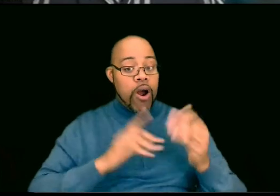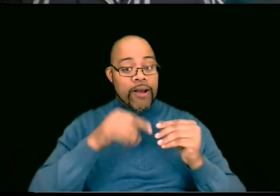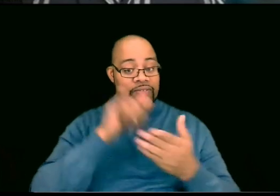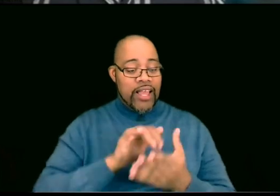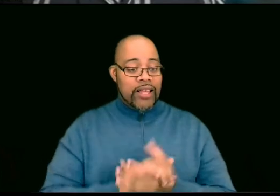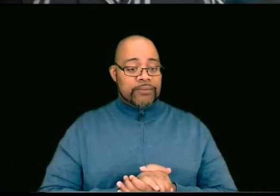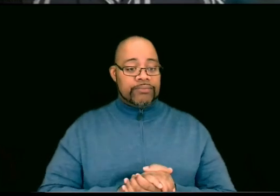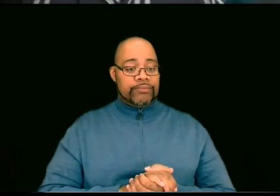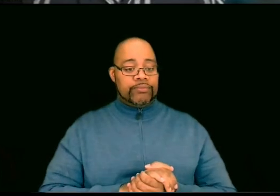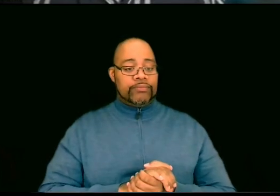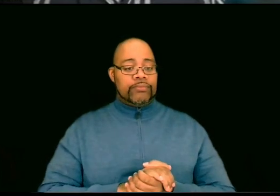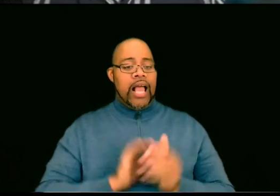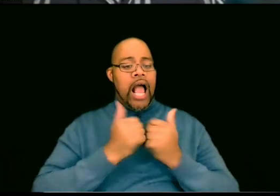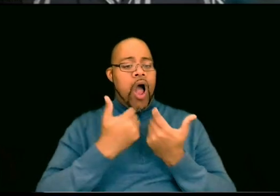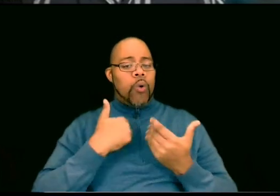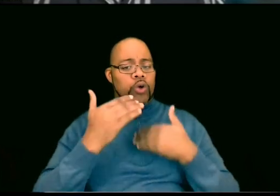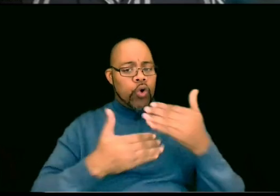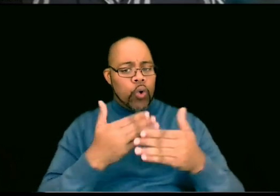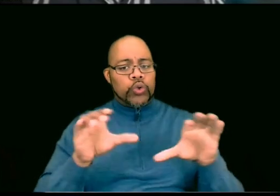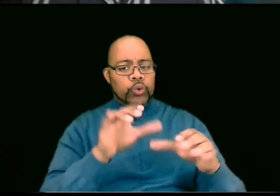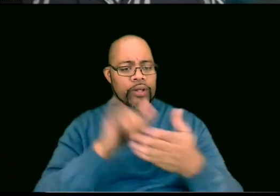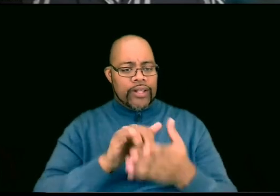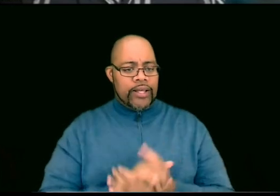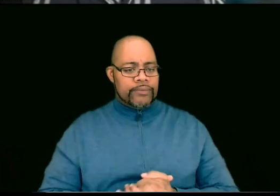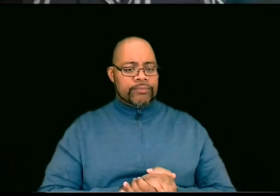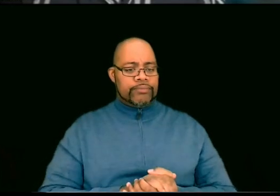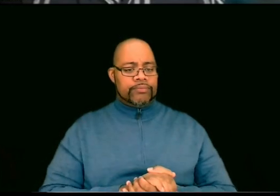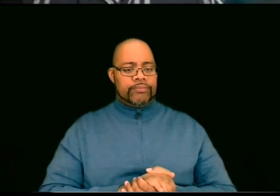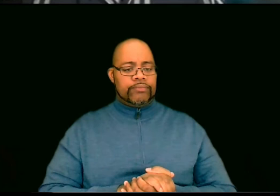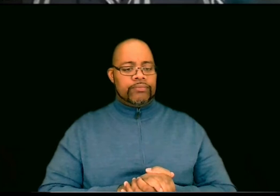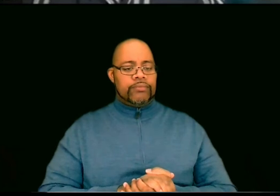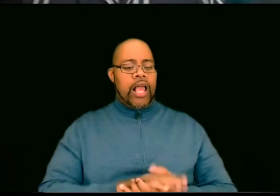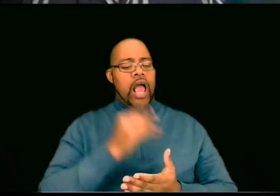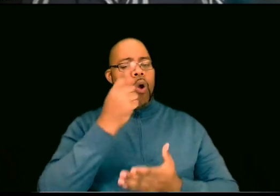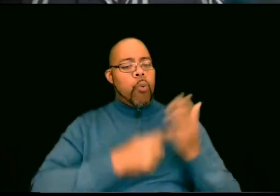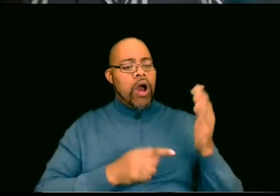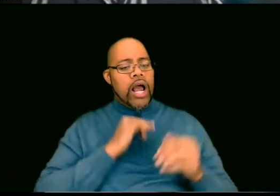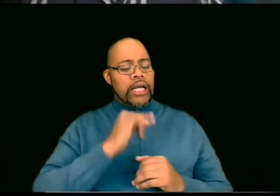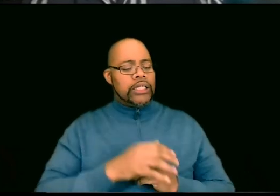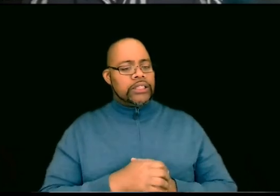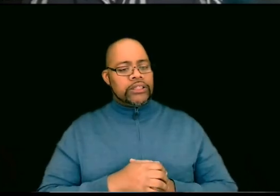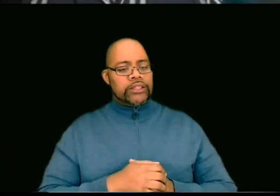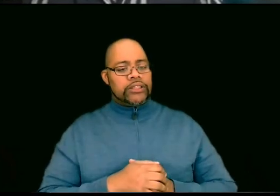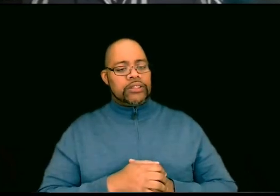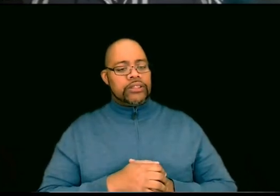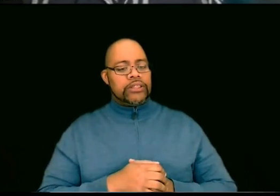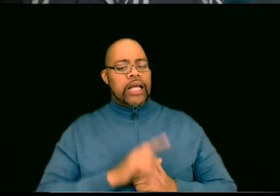tough part about it is, how do we go about doing that? And what is the